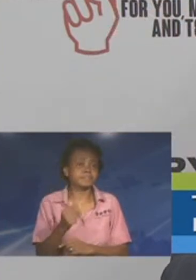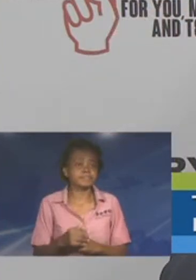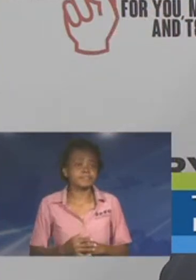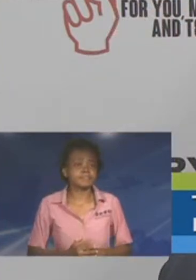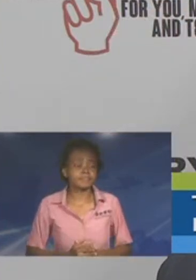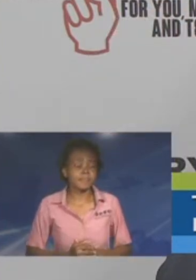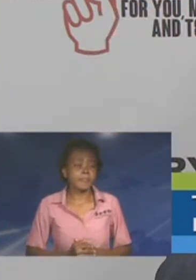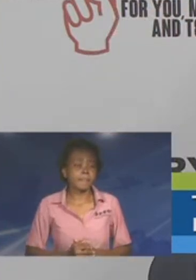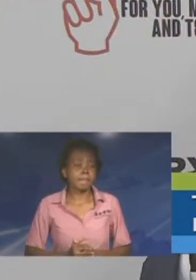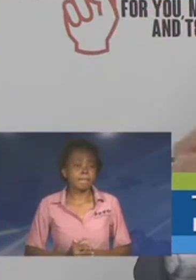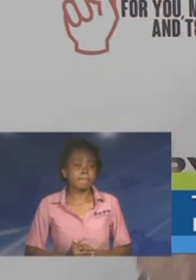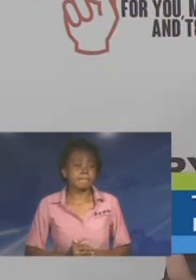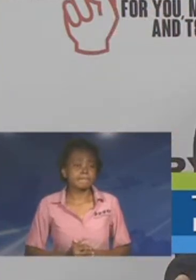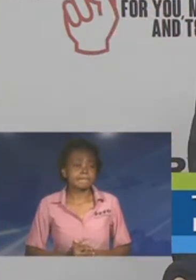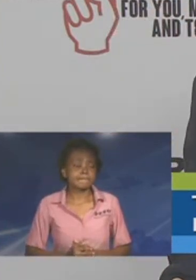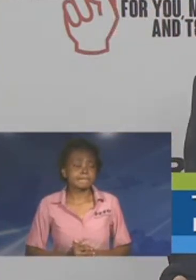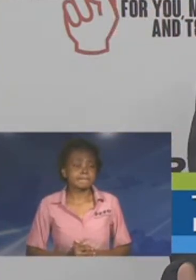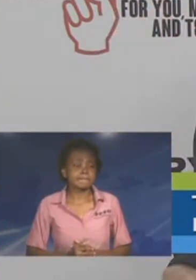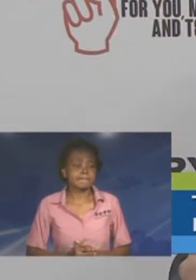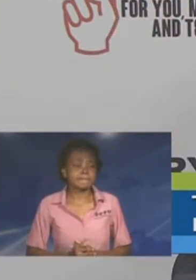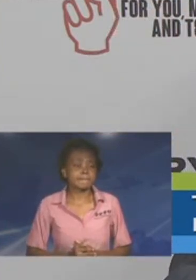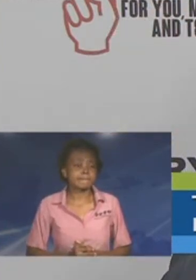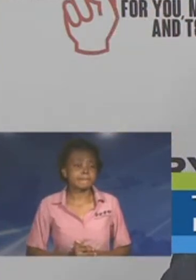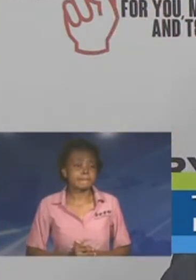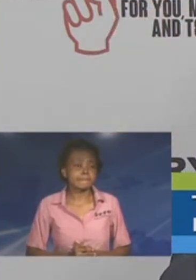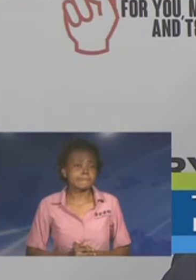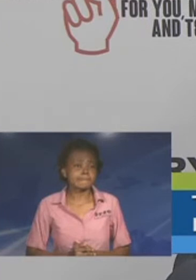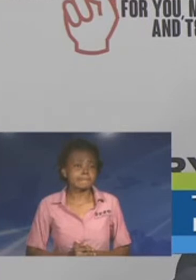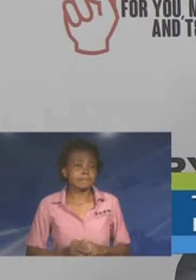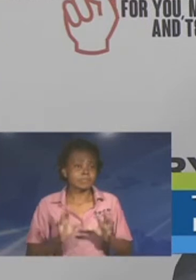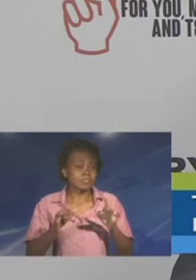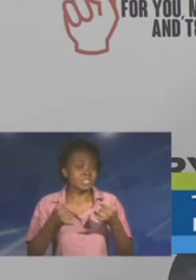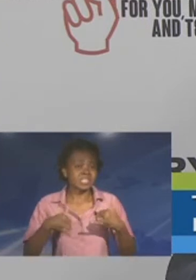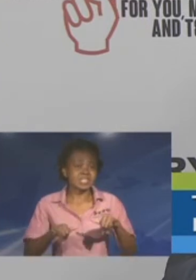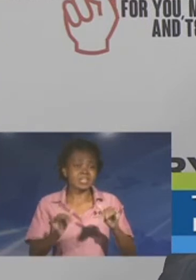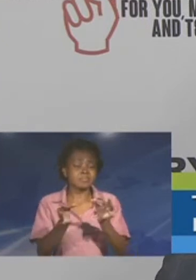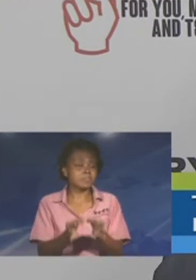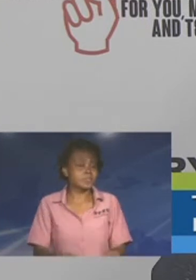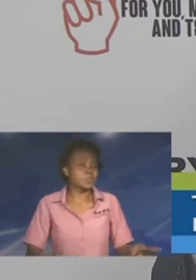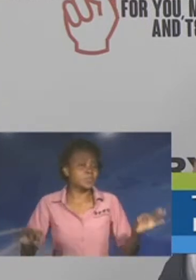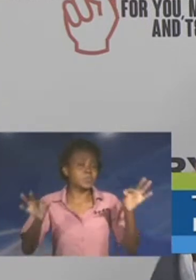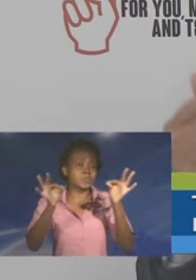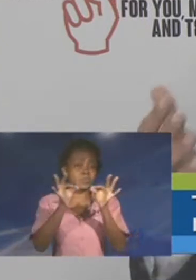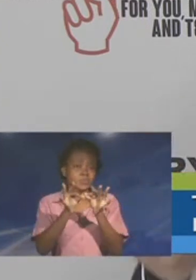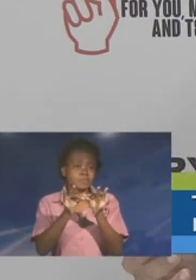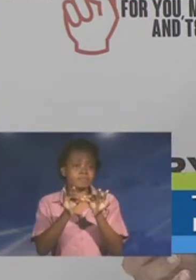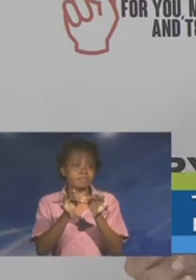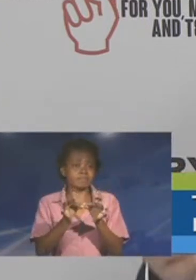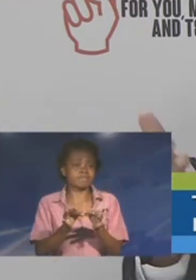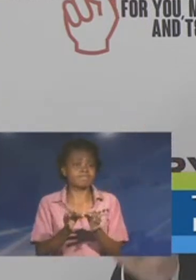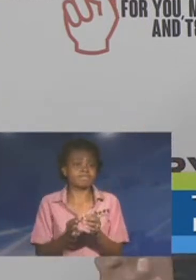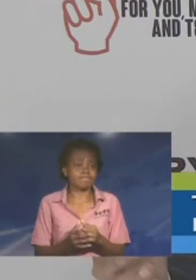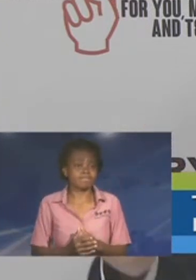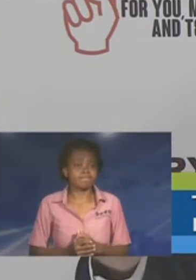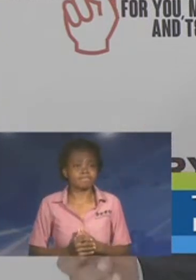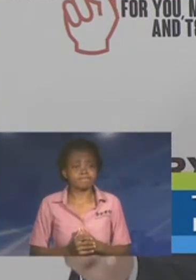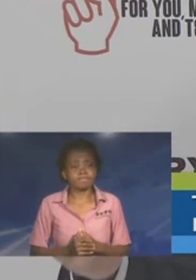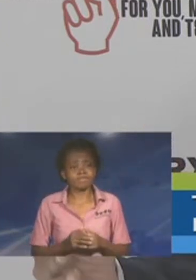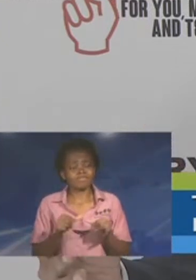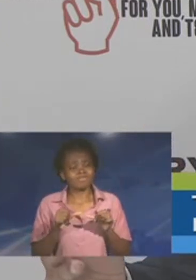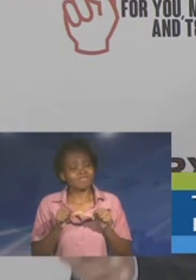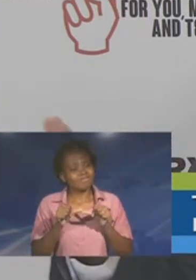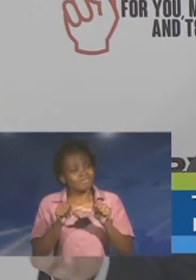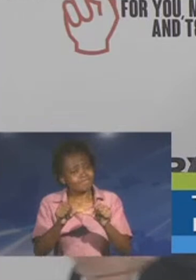recommendations are still fashionable and still, should still form part of our public